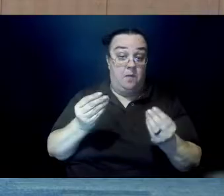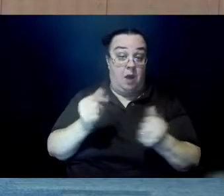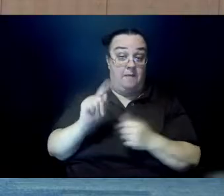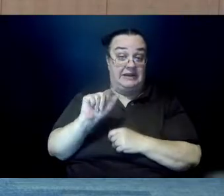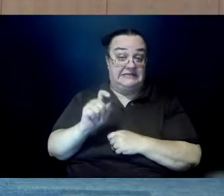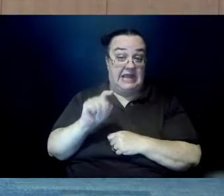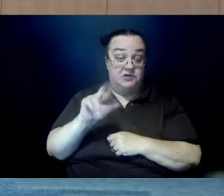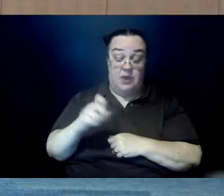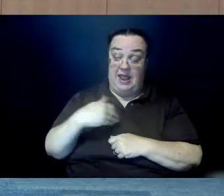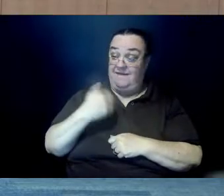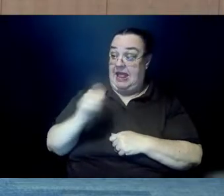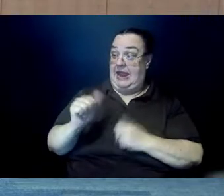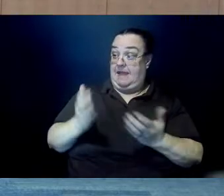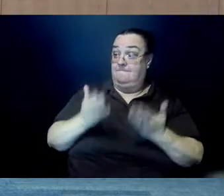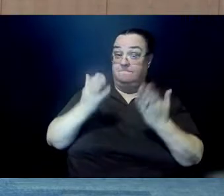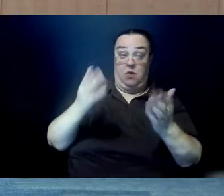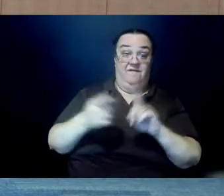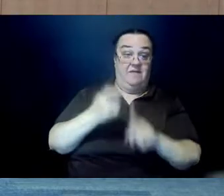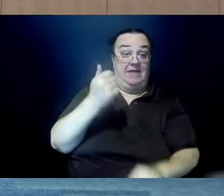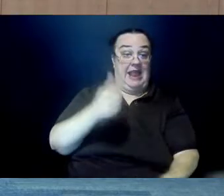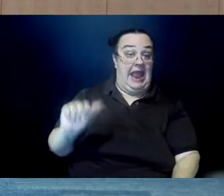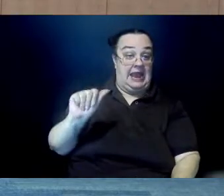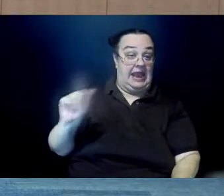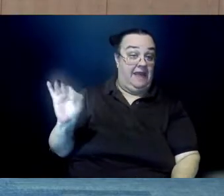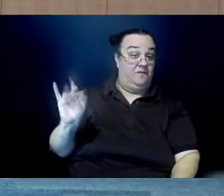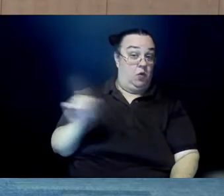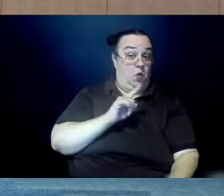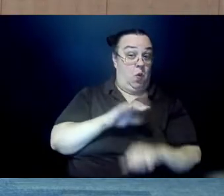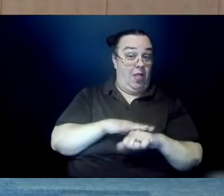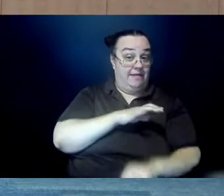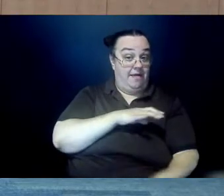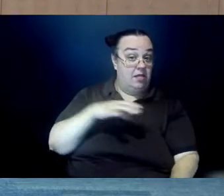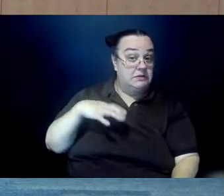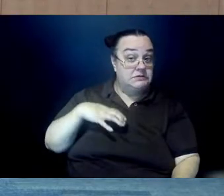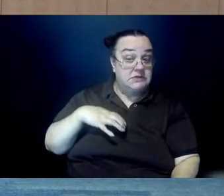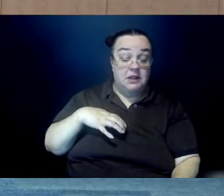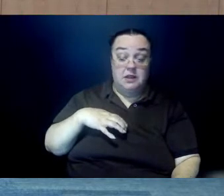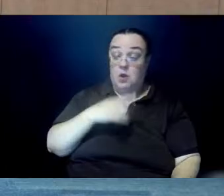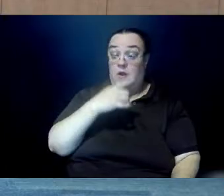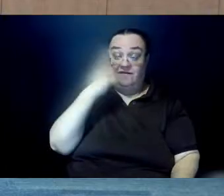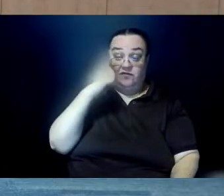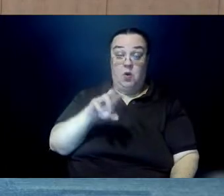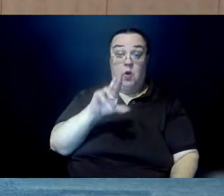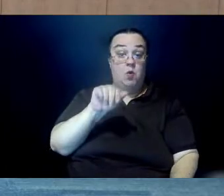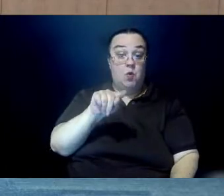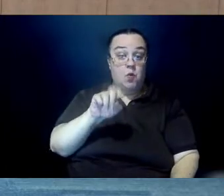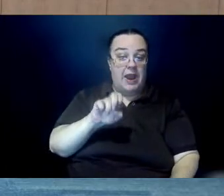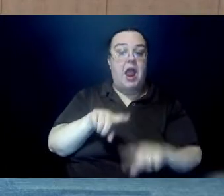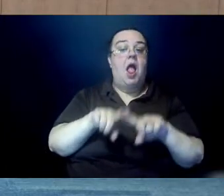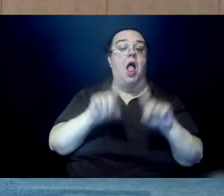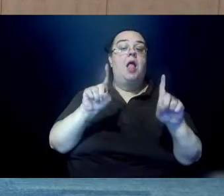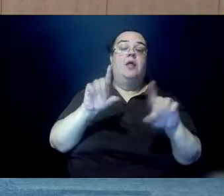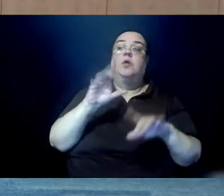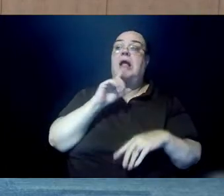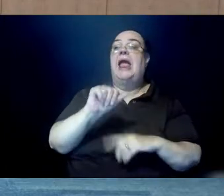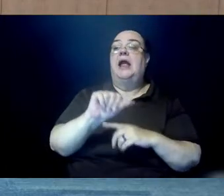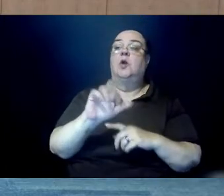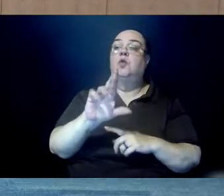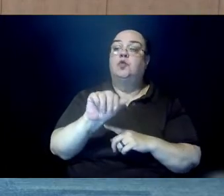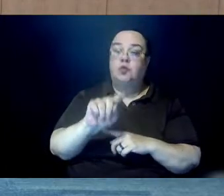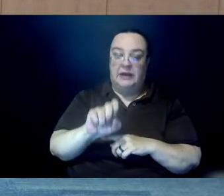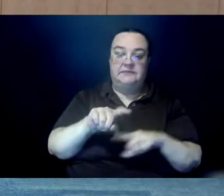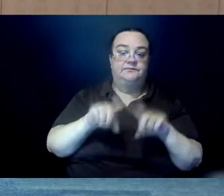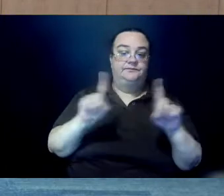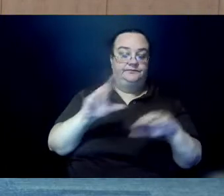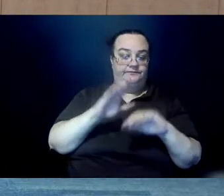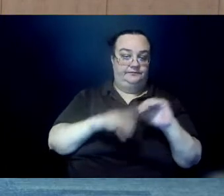any motion from any council member for a rate other than, well, a rate other than the